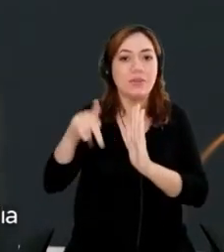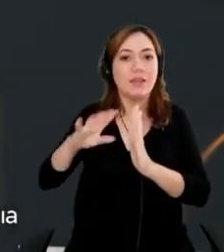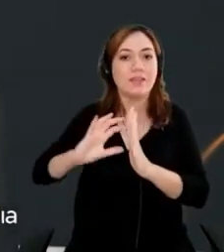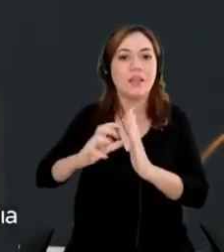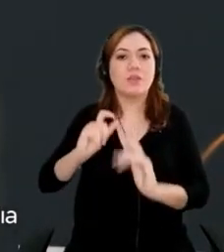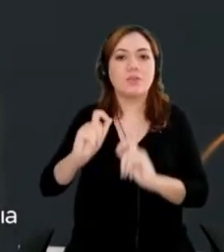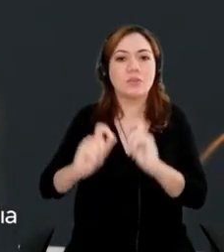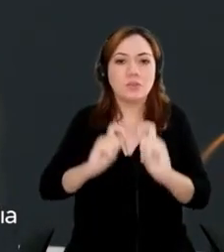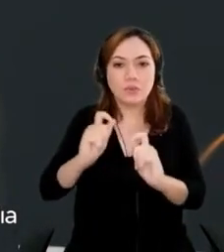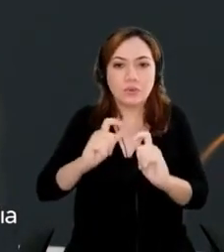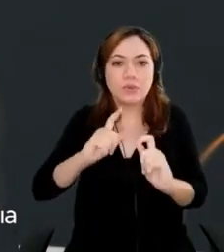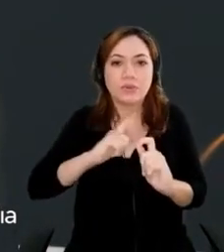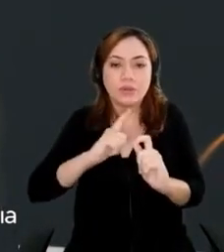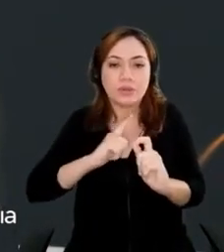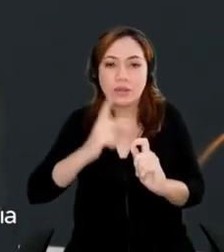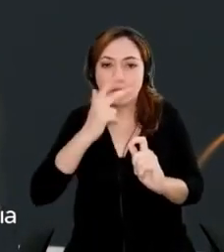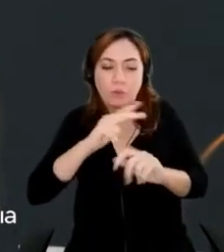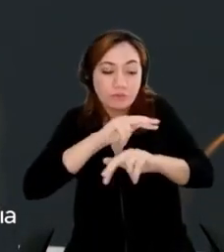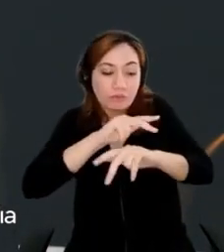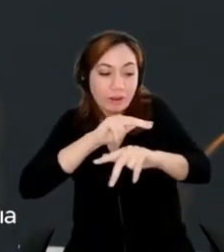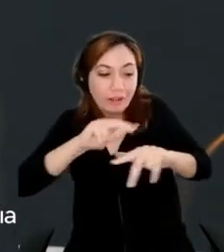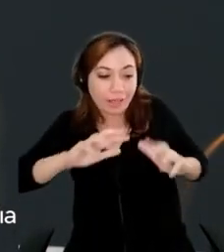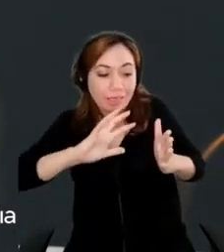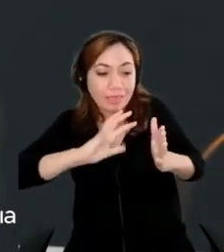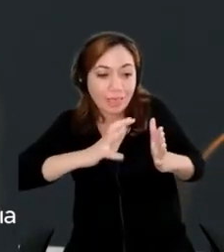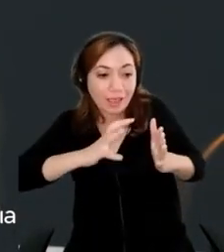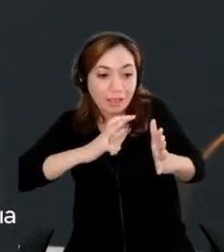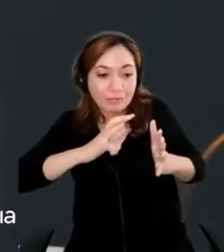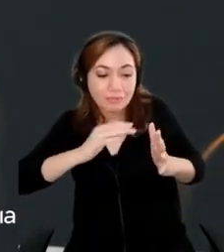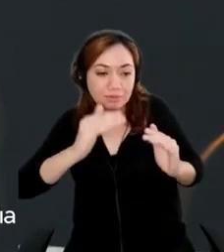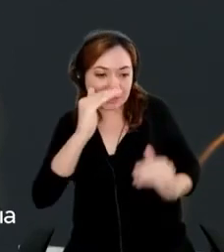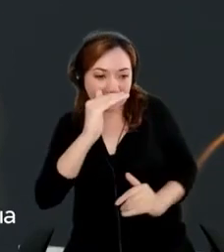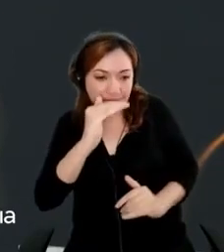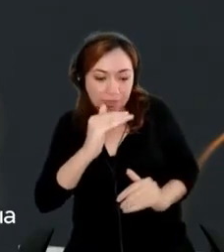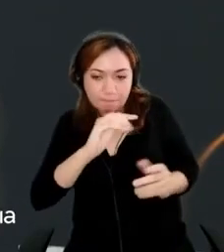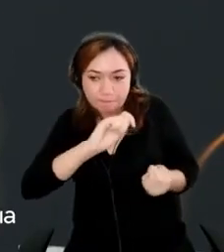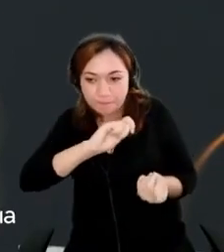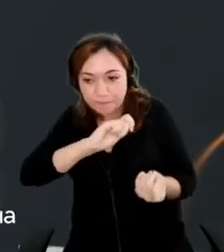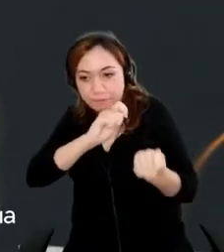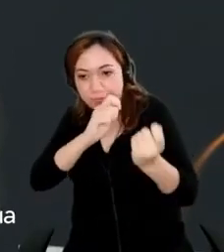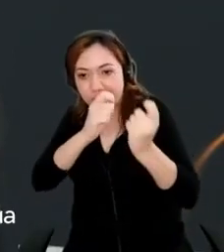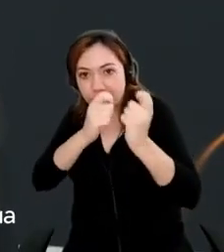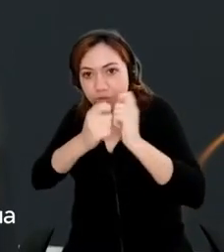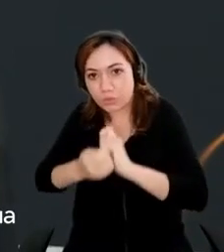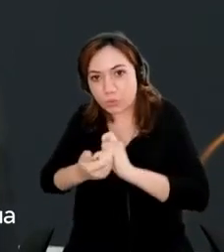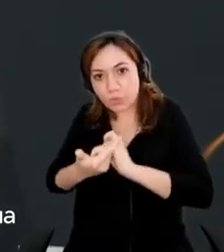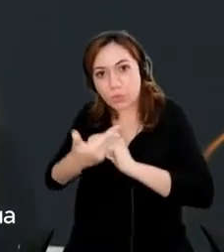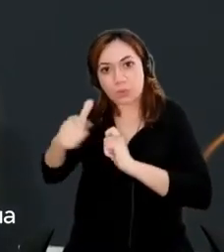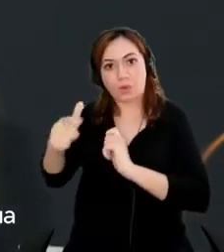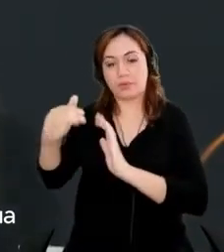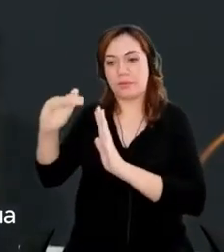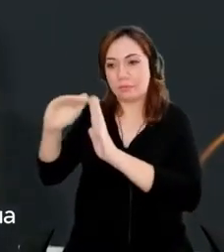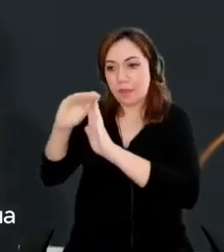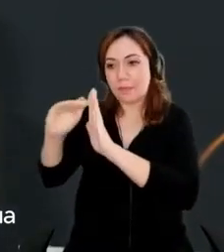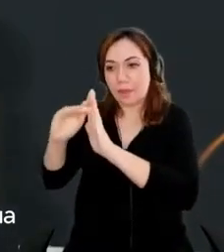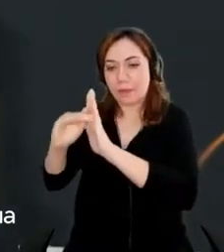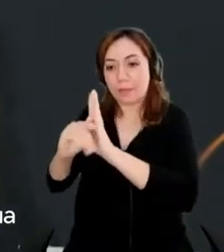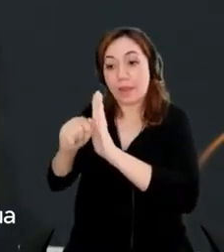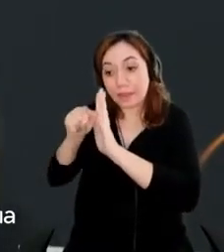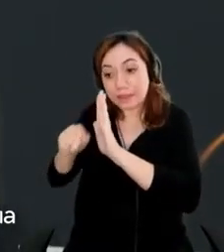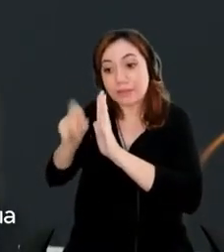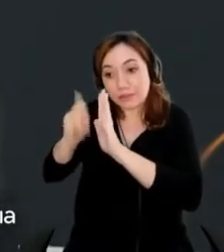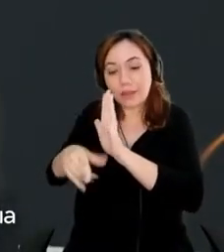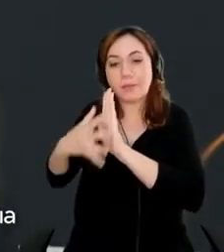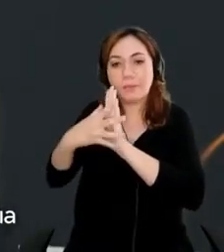you've transformed it into a different state. And that state is your model. And then you're going to be able to use